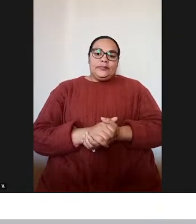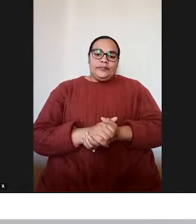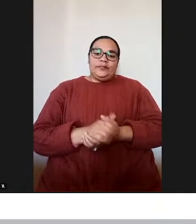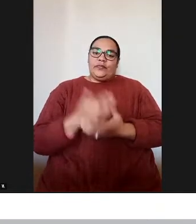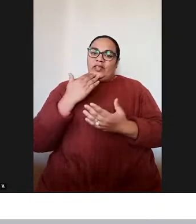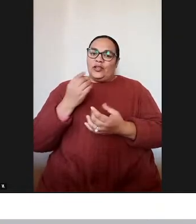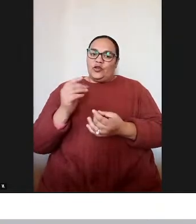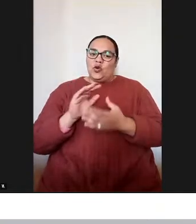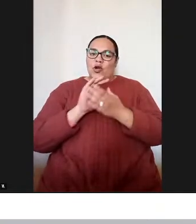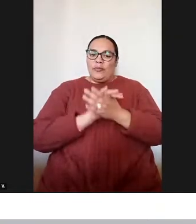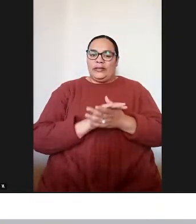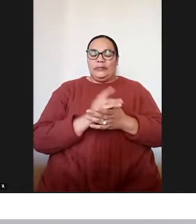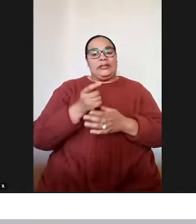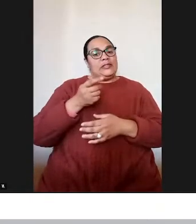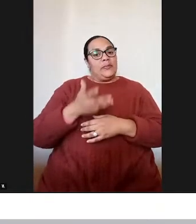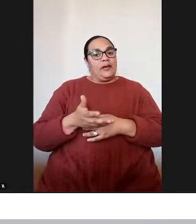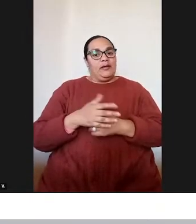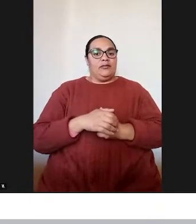Titus. Speaker?